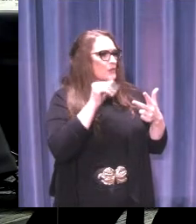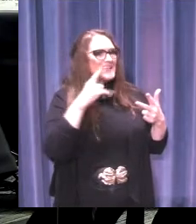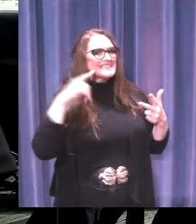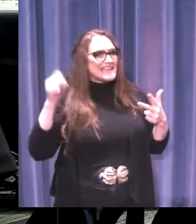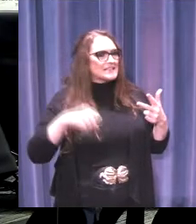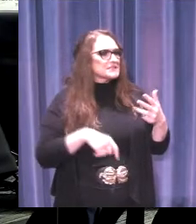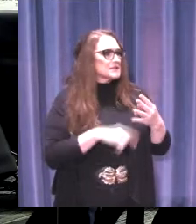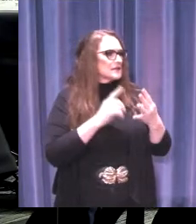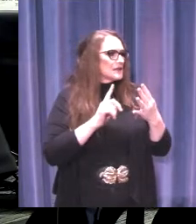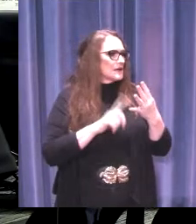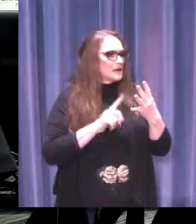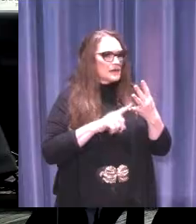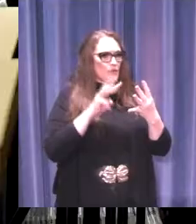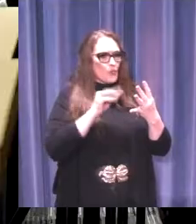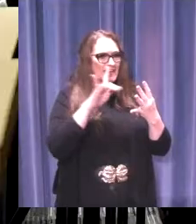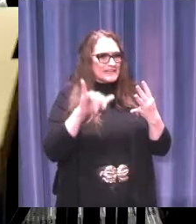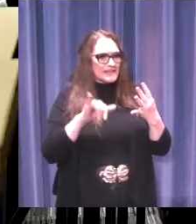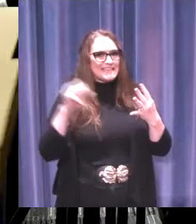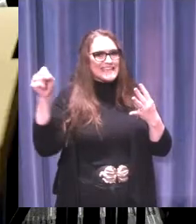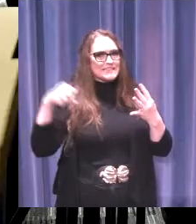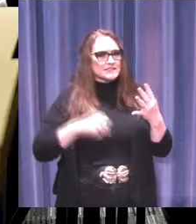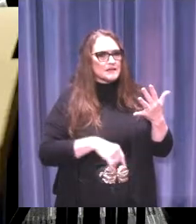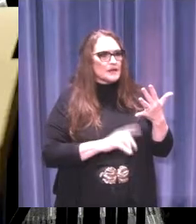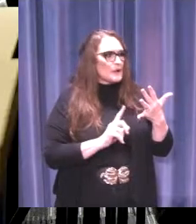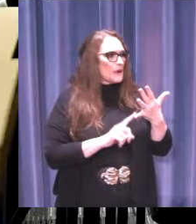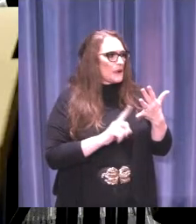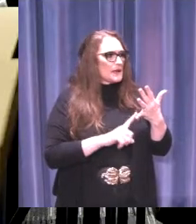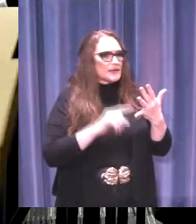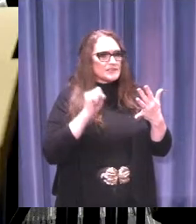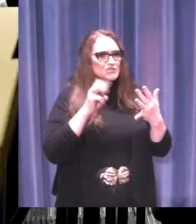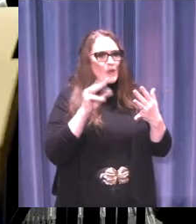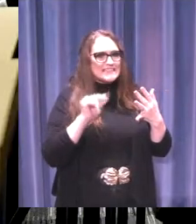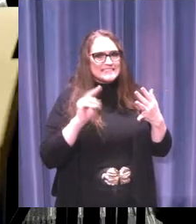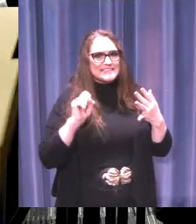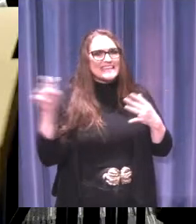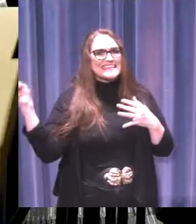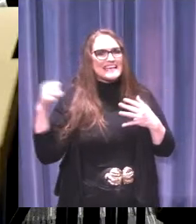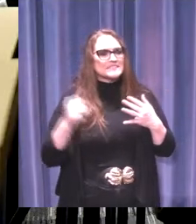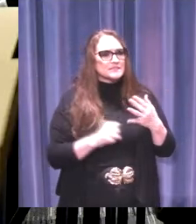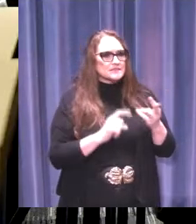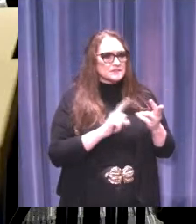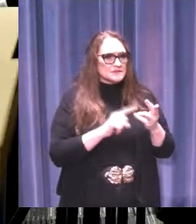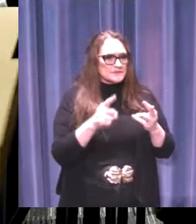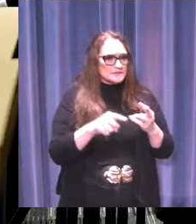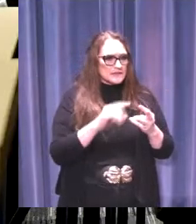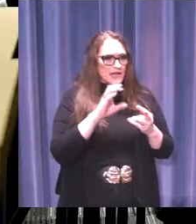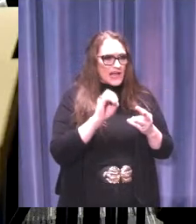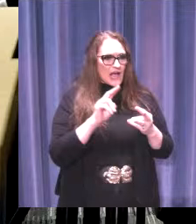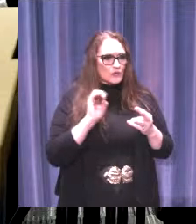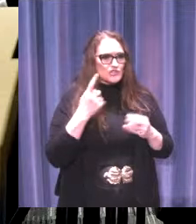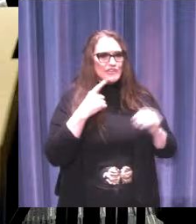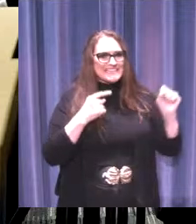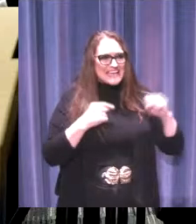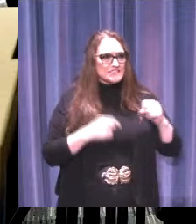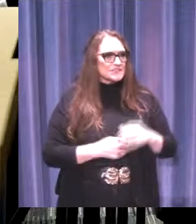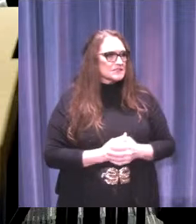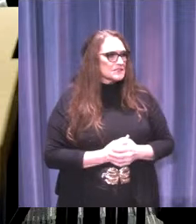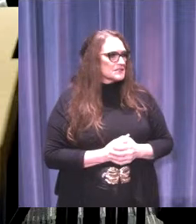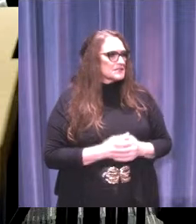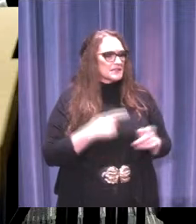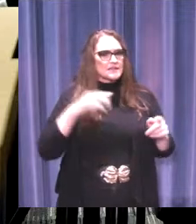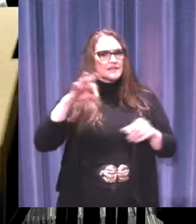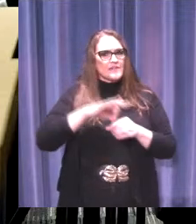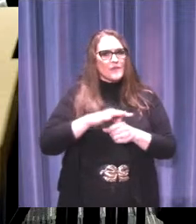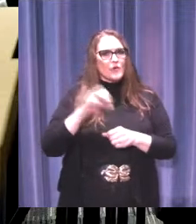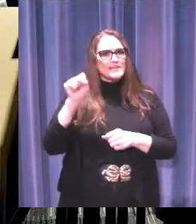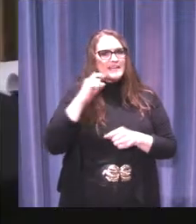Yes. Trustee Wendy. Yes. Trustee Swanson. Yes. Trustee Couch. Yes. And I vote